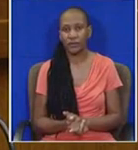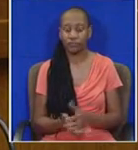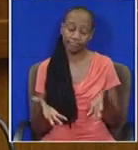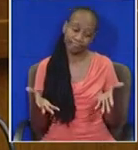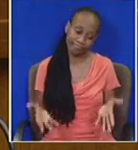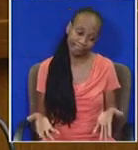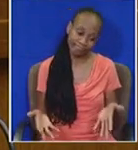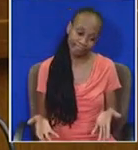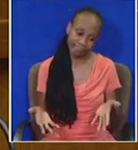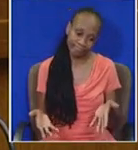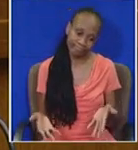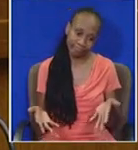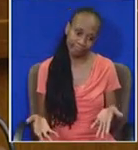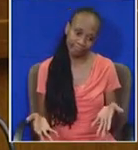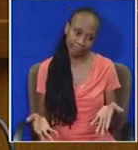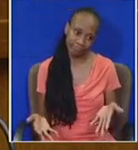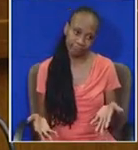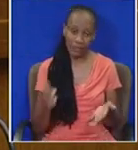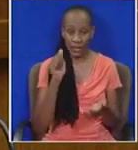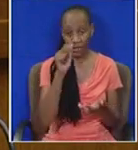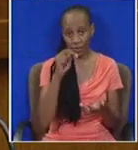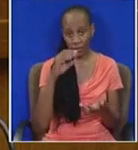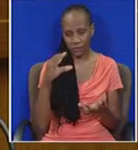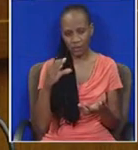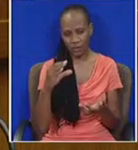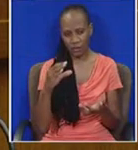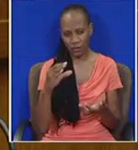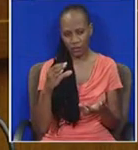Now, the ANC has envisaged a role